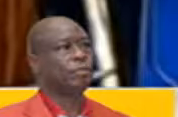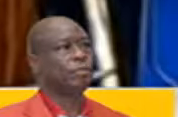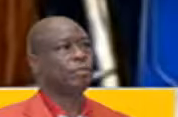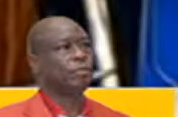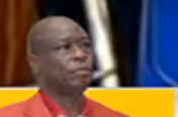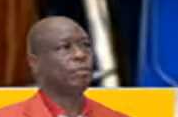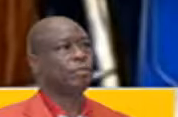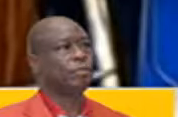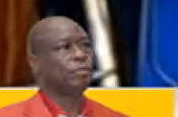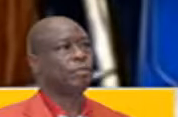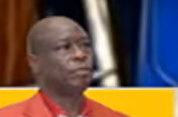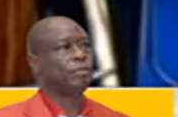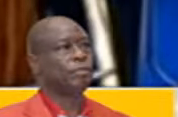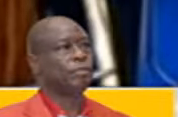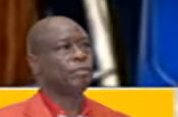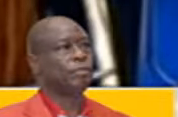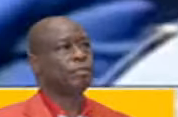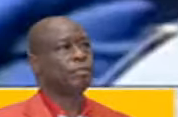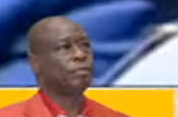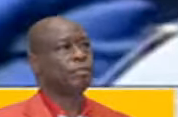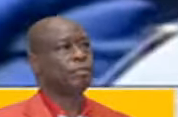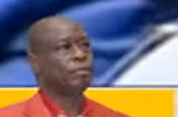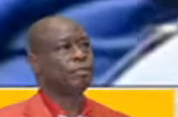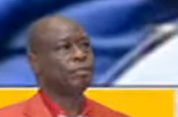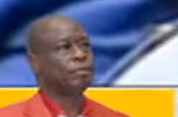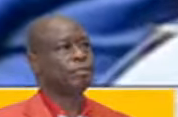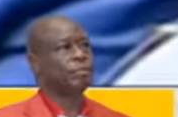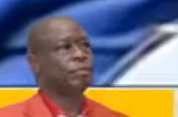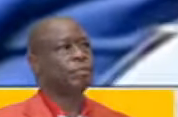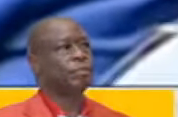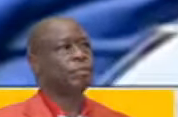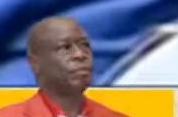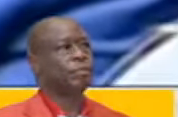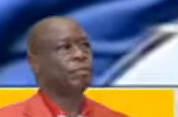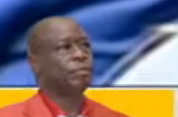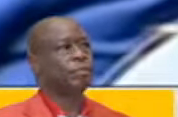at volume 4, page 107. What is that document, sir?